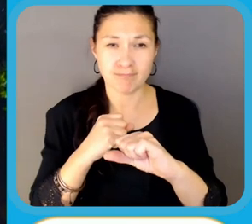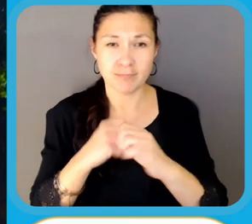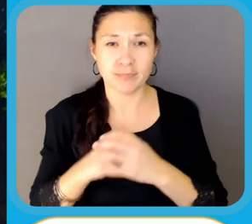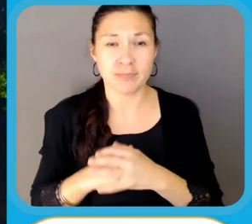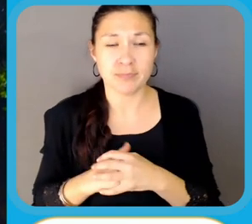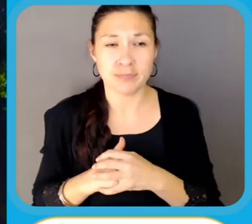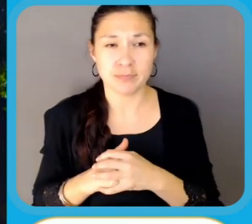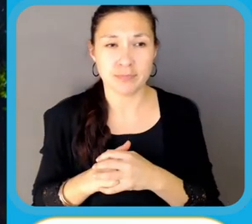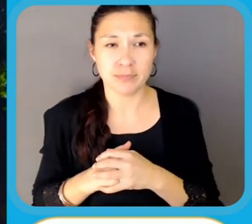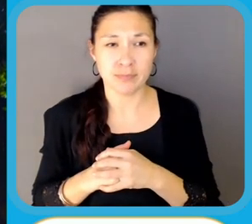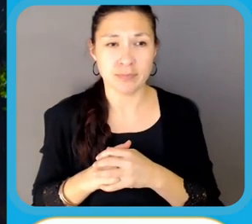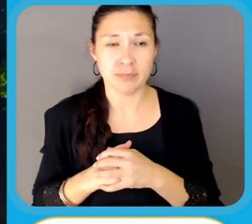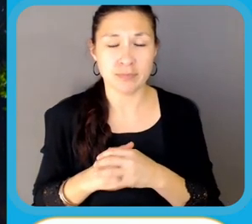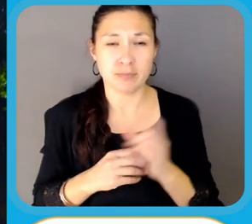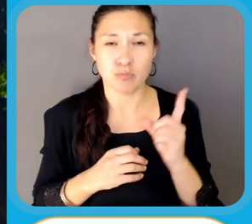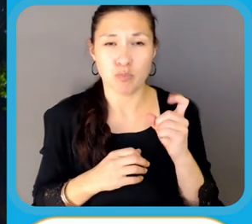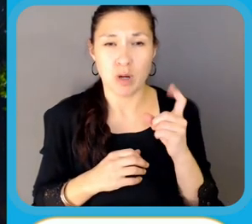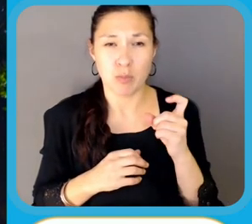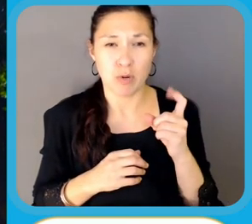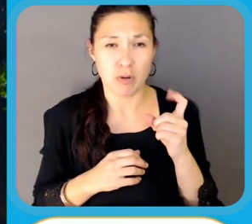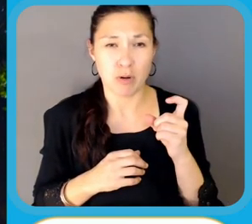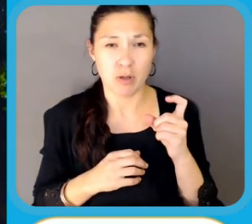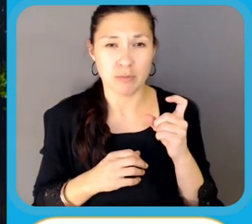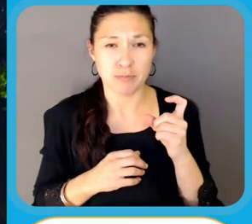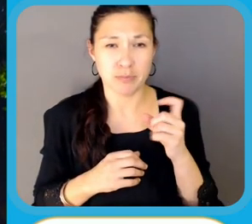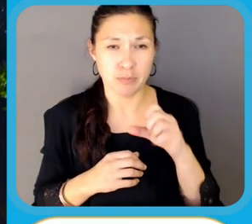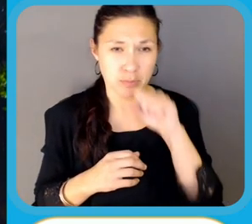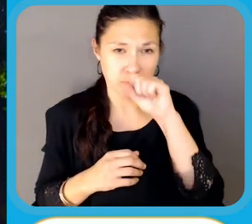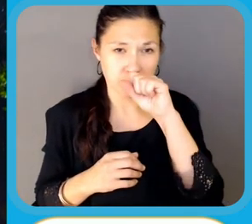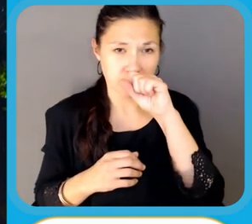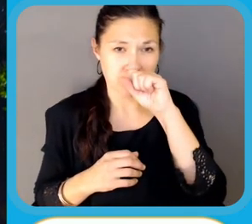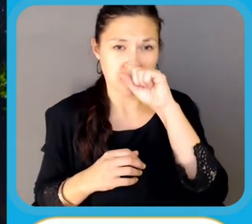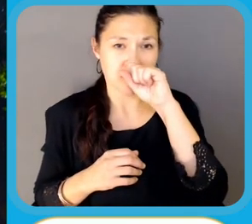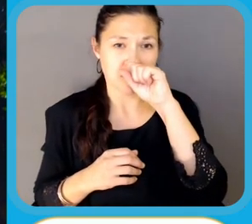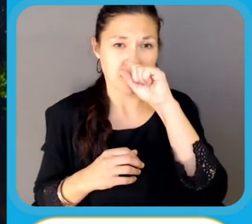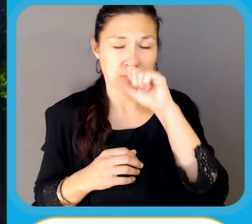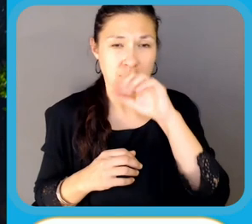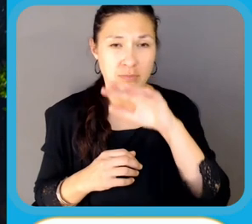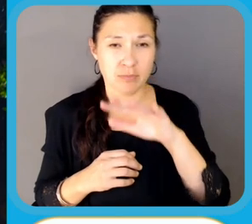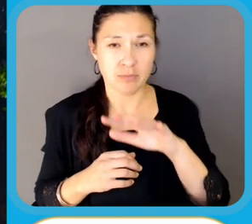Take one more breath here, pressing down through the feet.